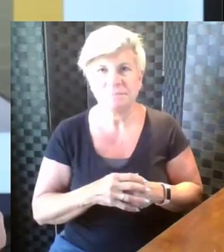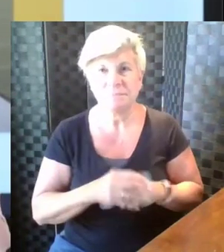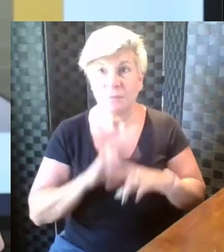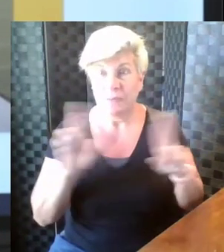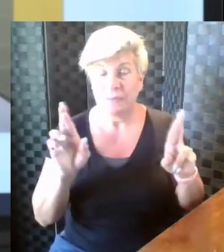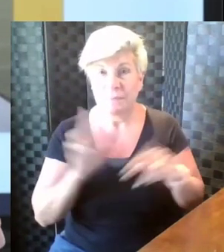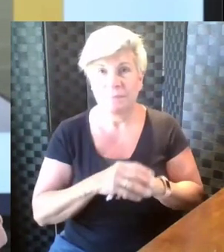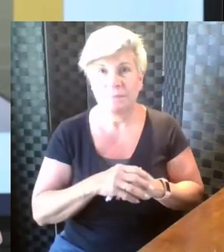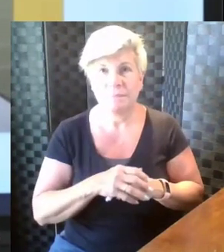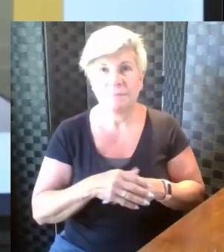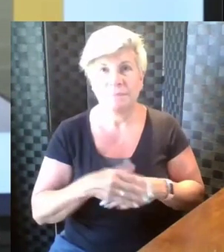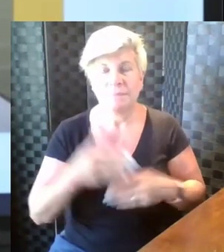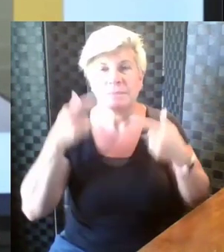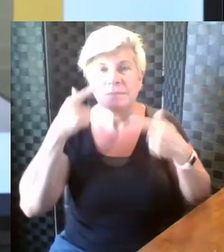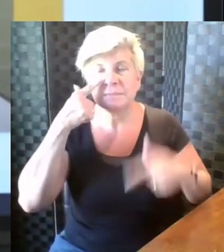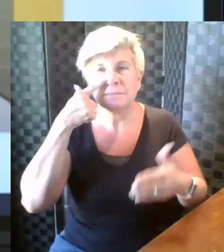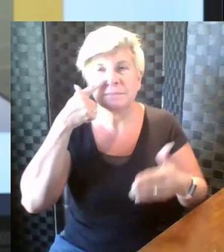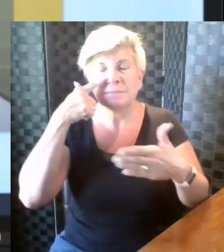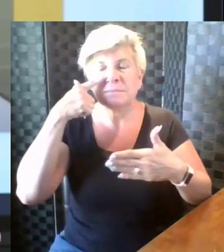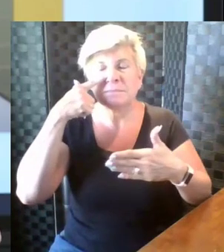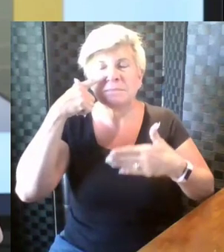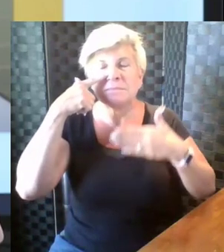Ready?